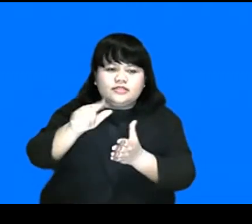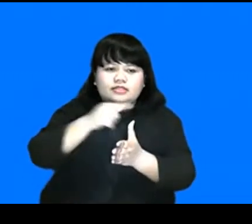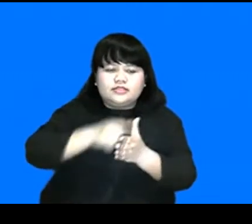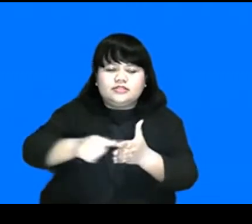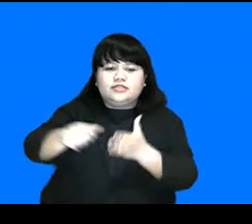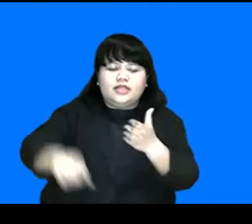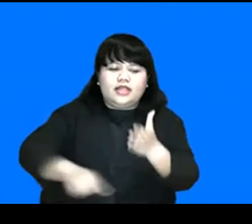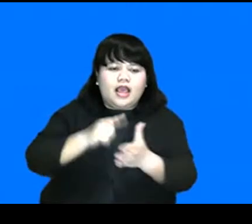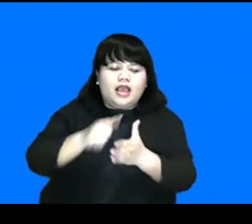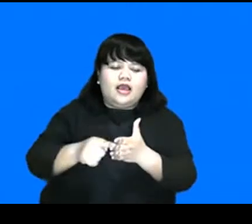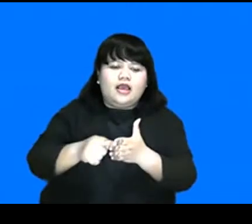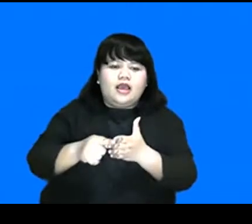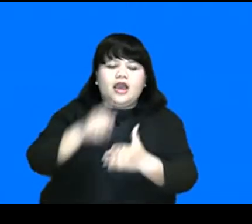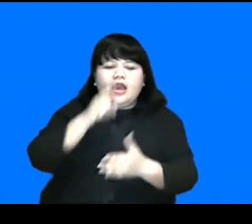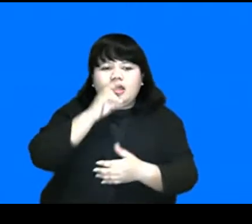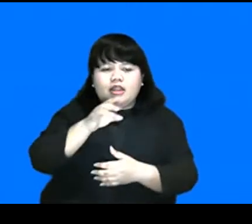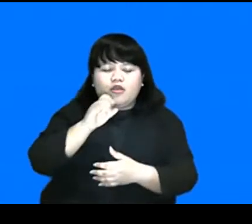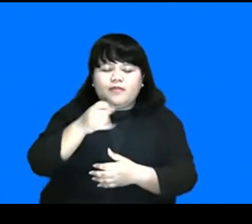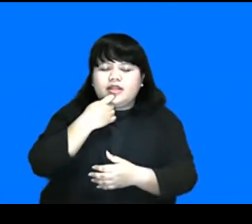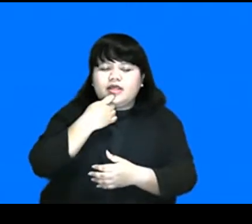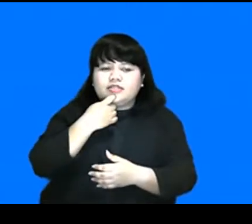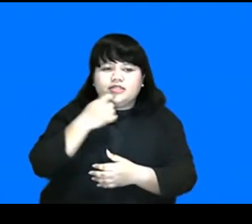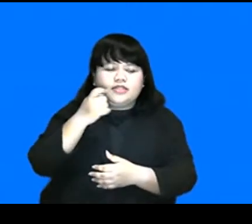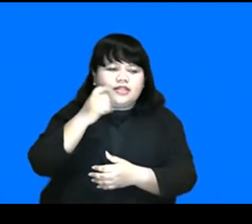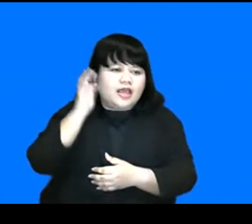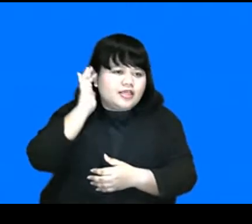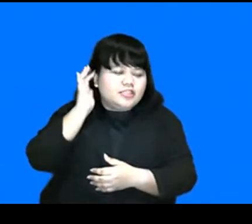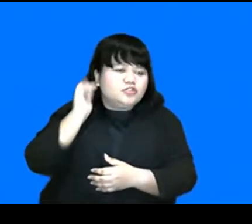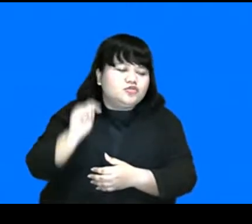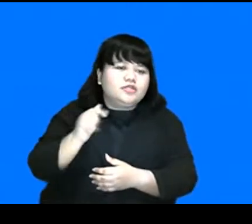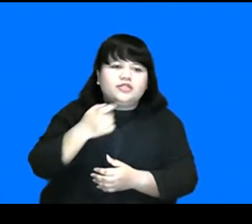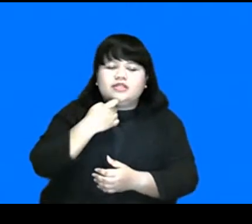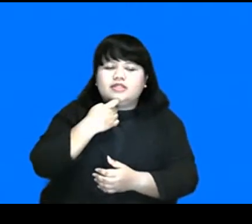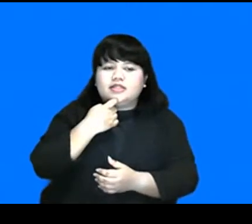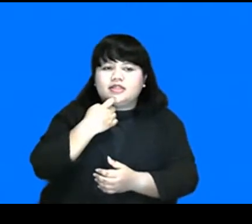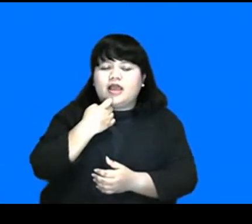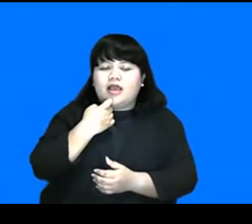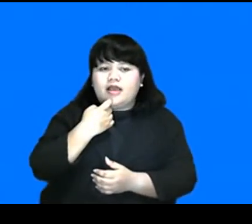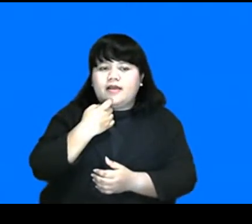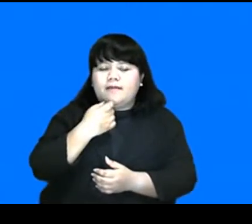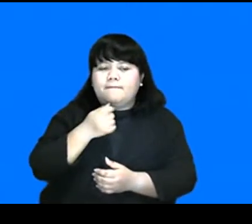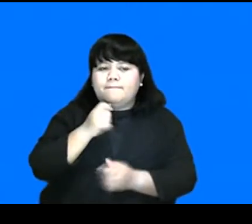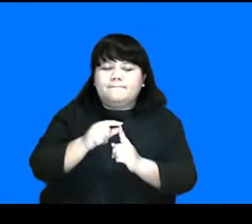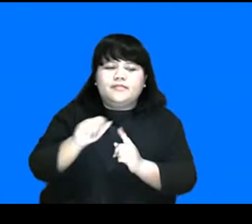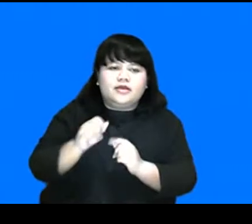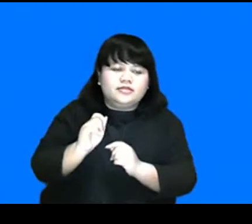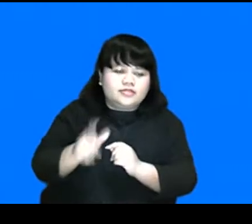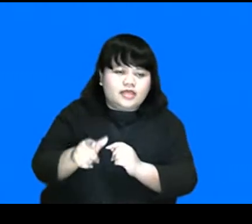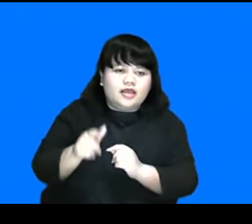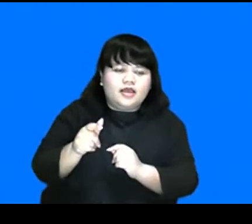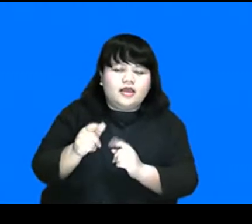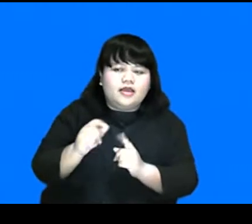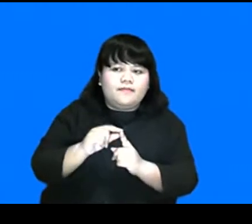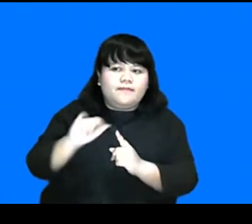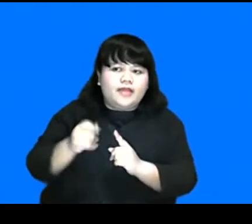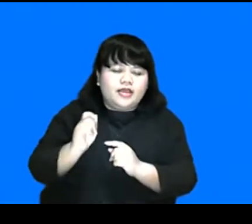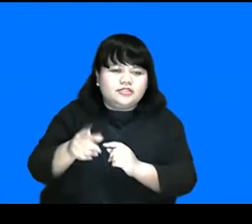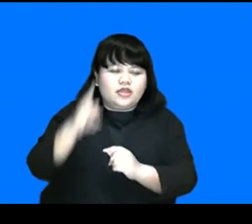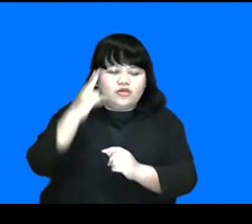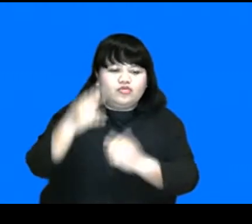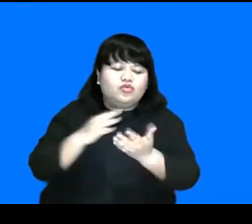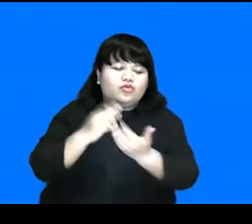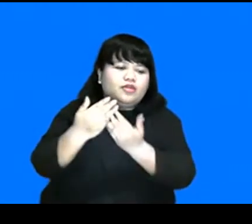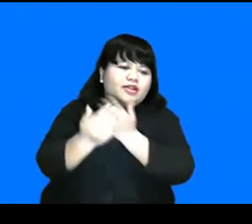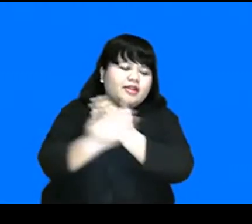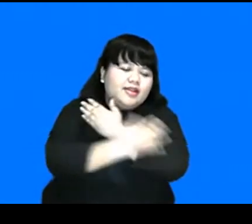issues on, you know, on taxation for the countries? If I understand correctly, is it something that,